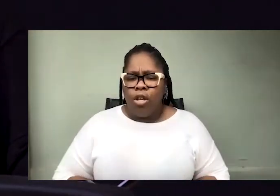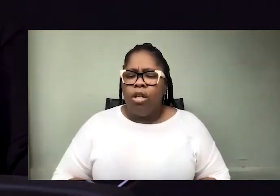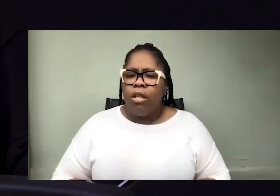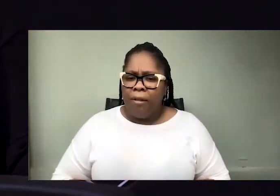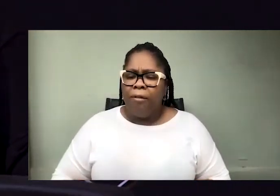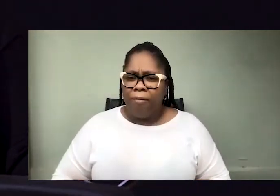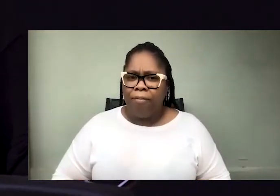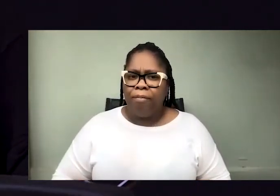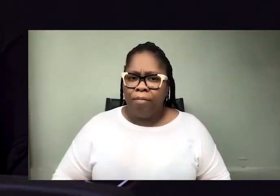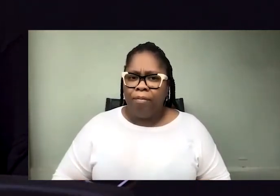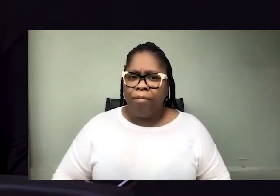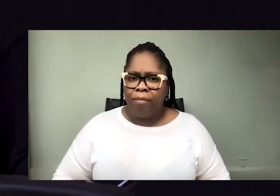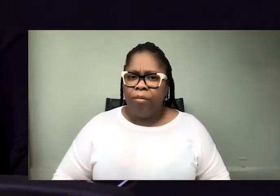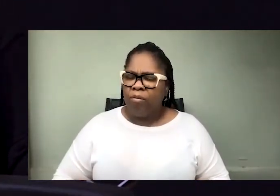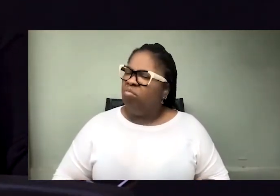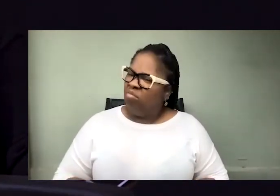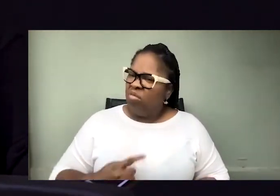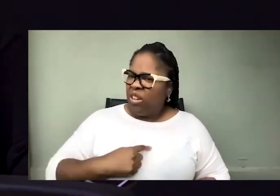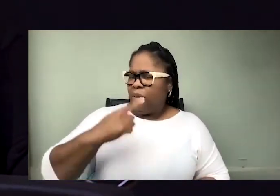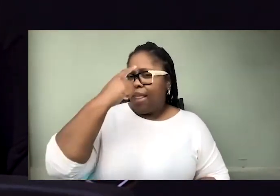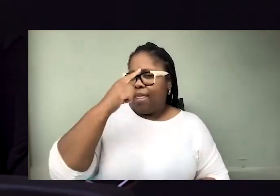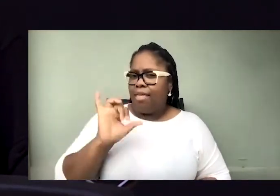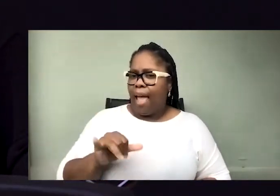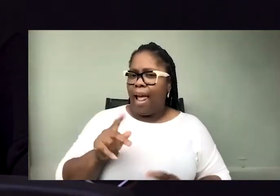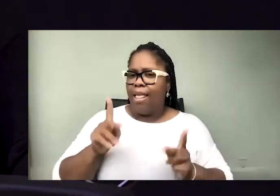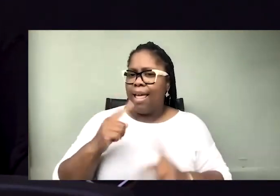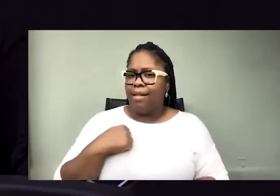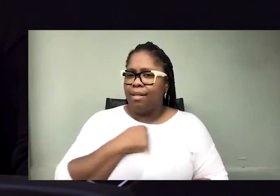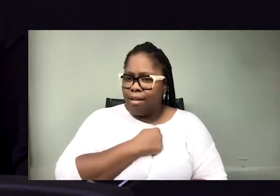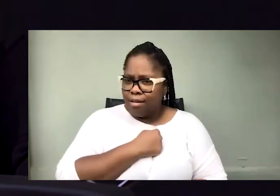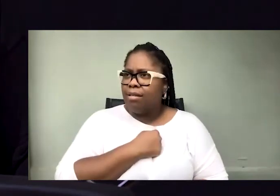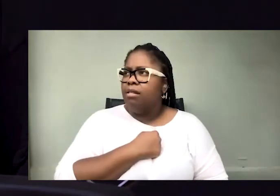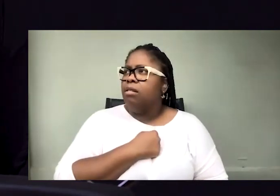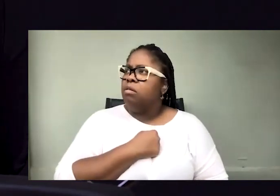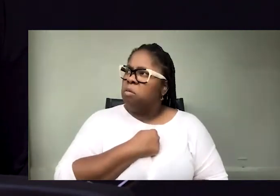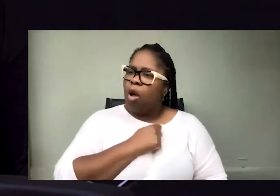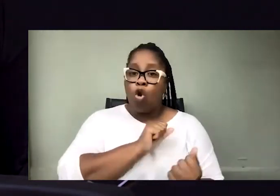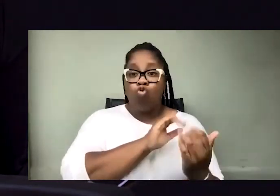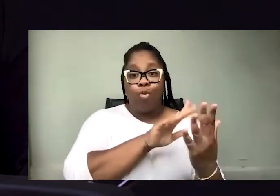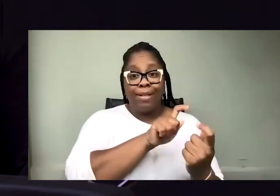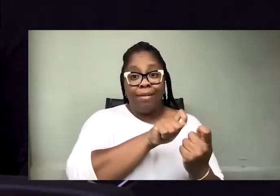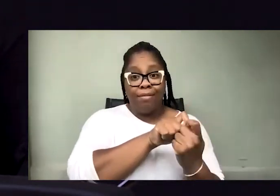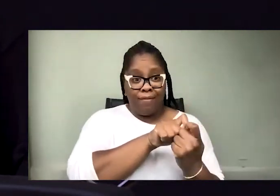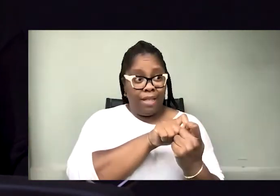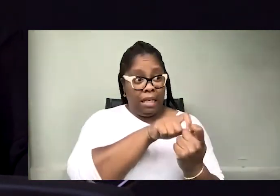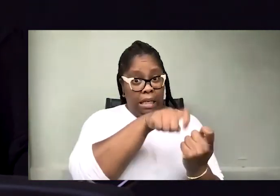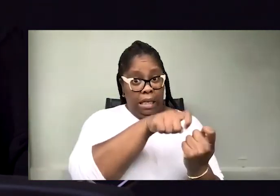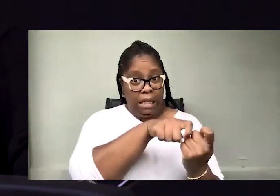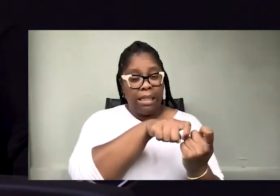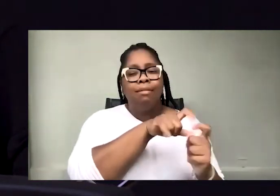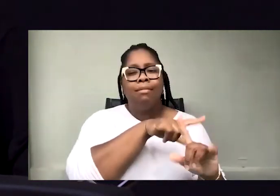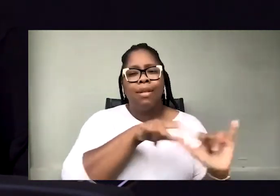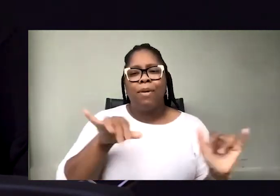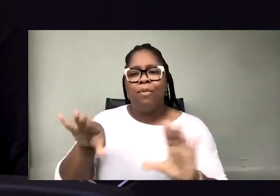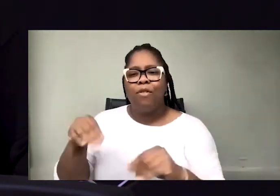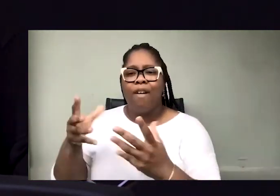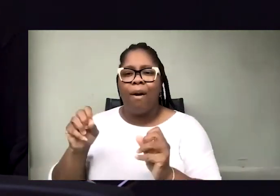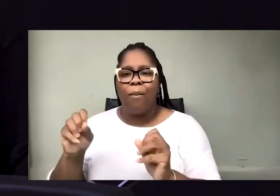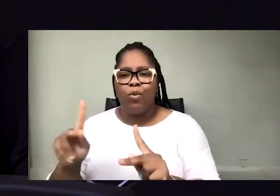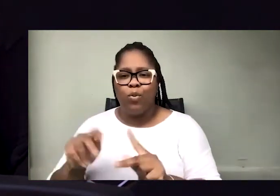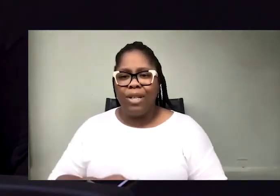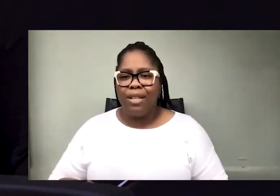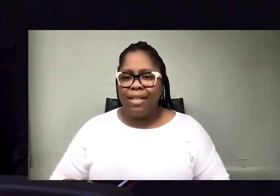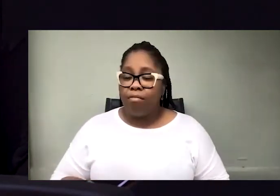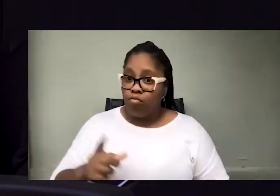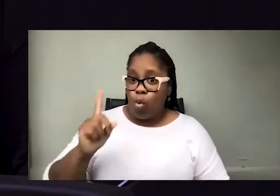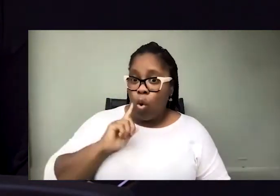so I think that, again, is allowing us to address specific needs, but it's also our opportunity. We've seen organizations, as you heard in